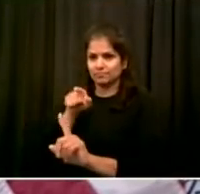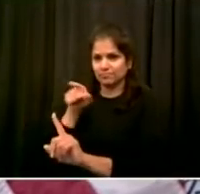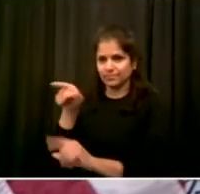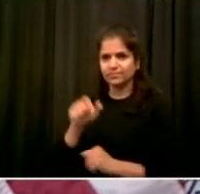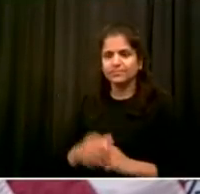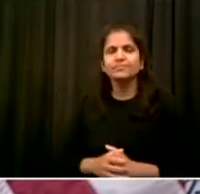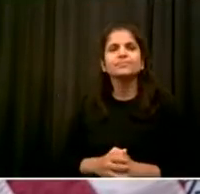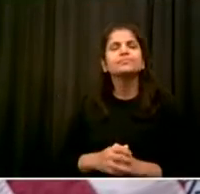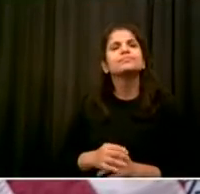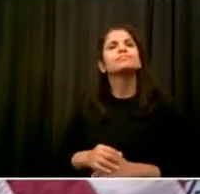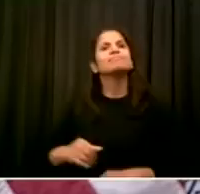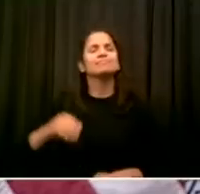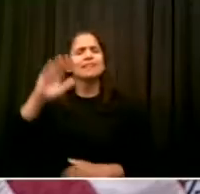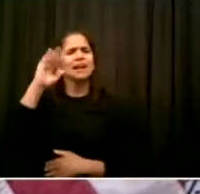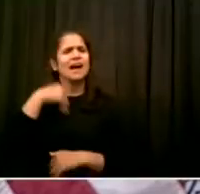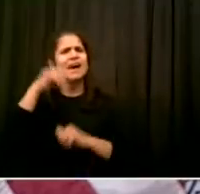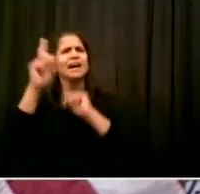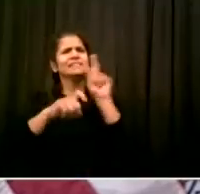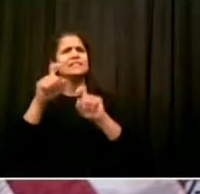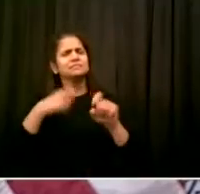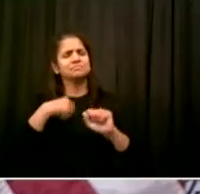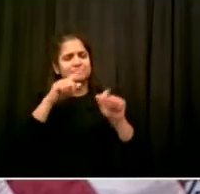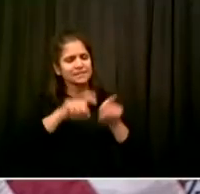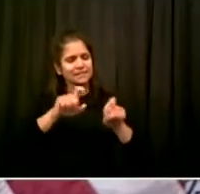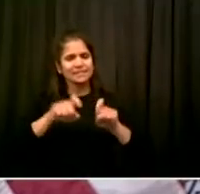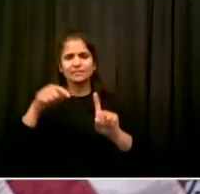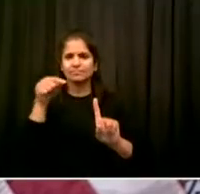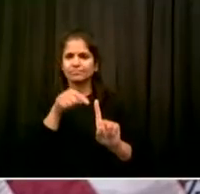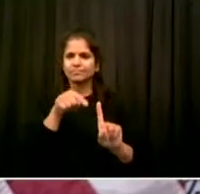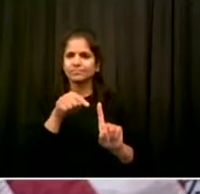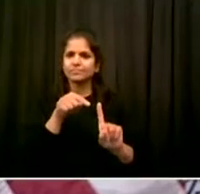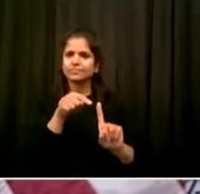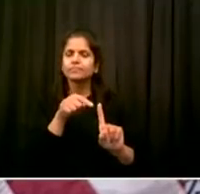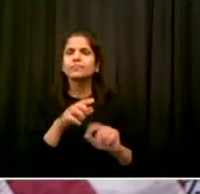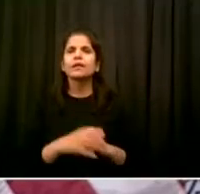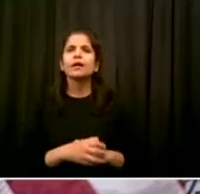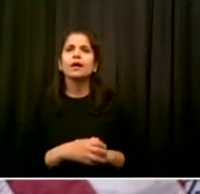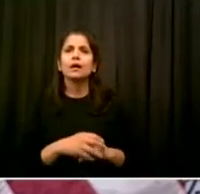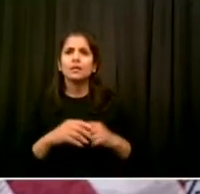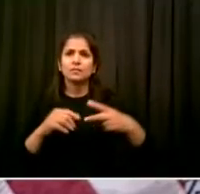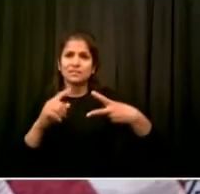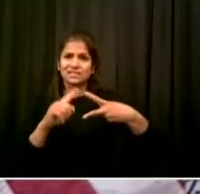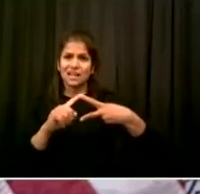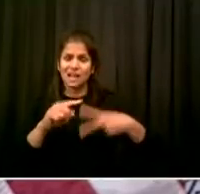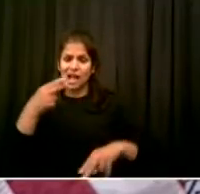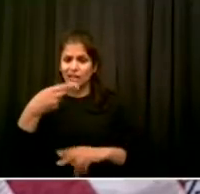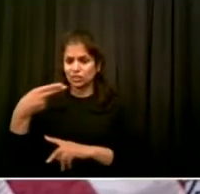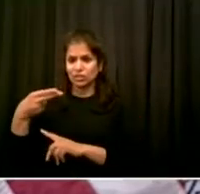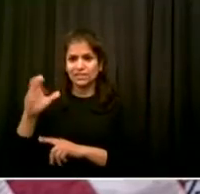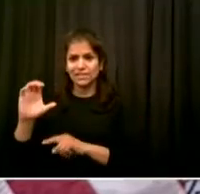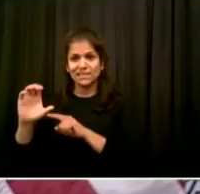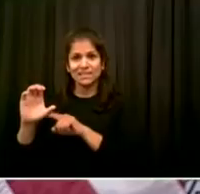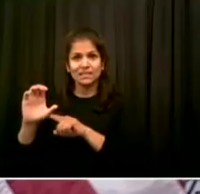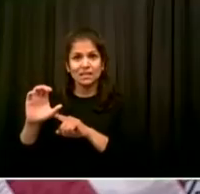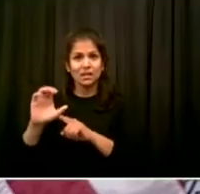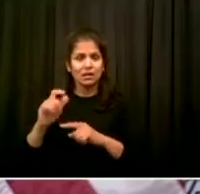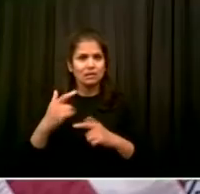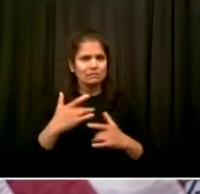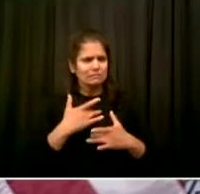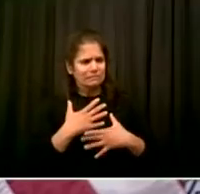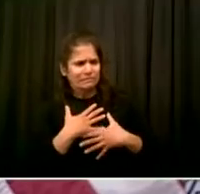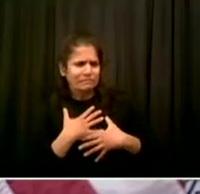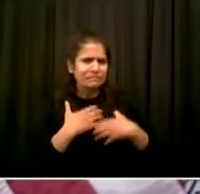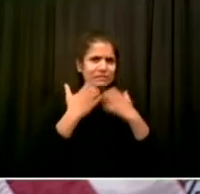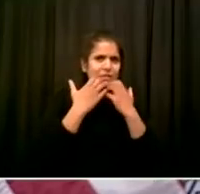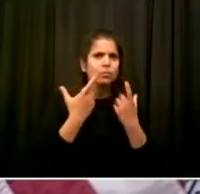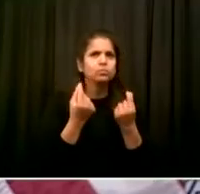two-pronged. First, is H&H concerned about false negatives in antigen testing? I understand what you're supposed to do with